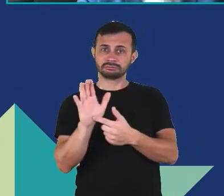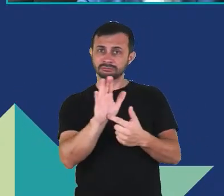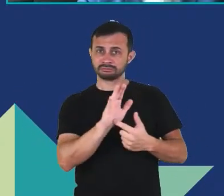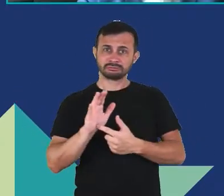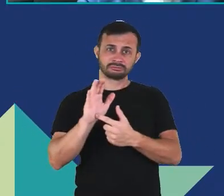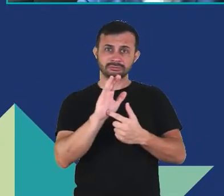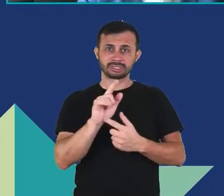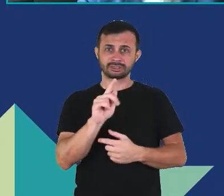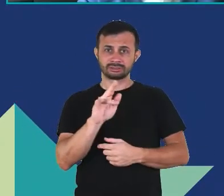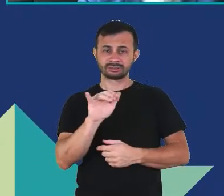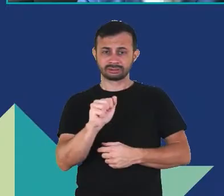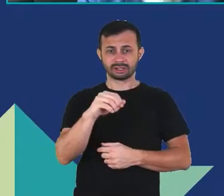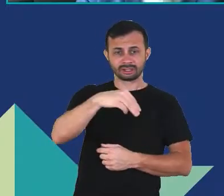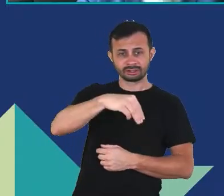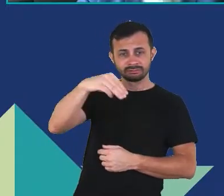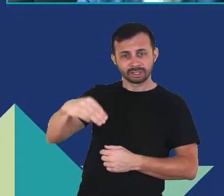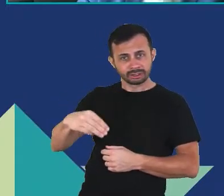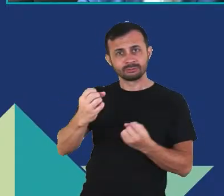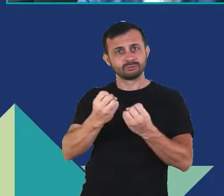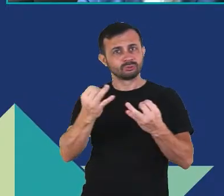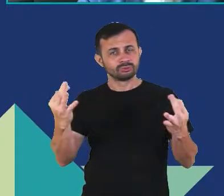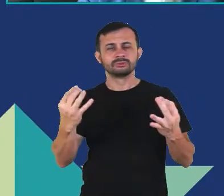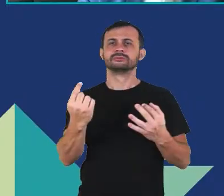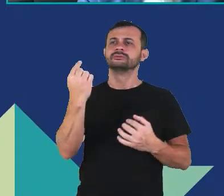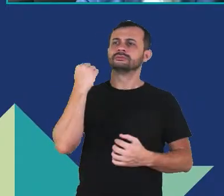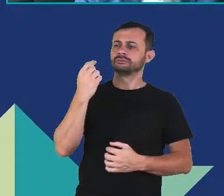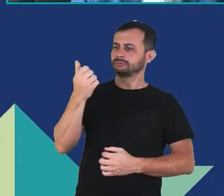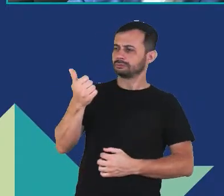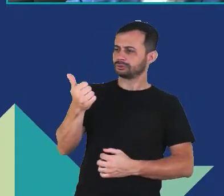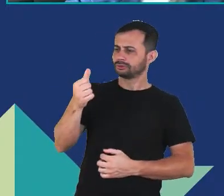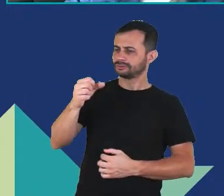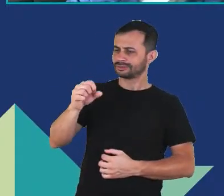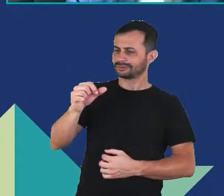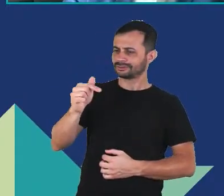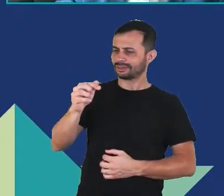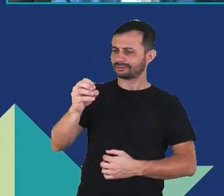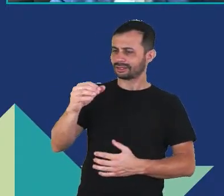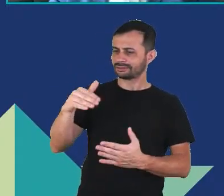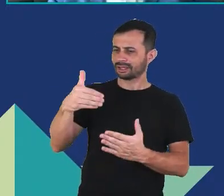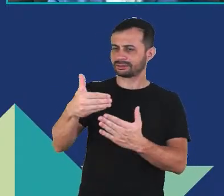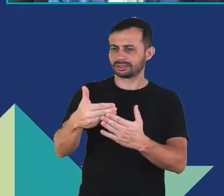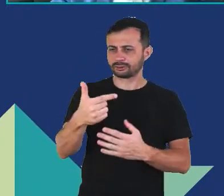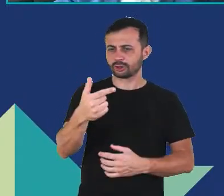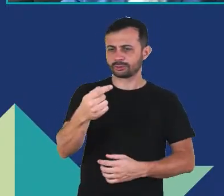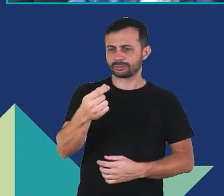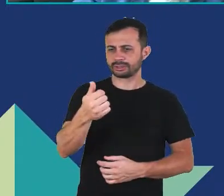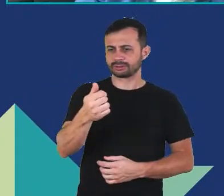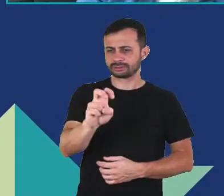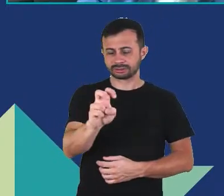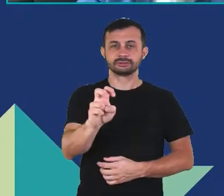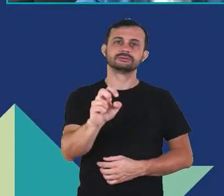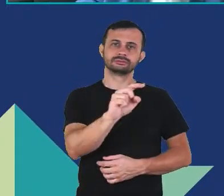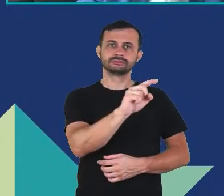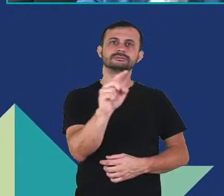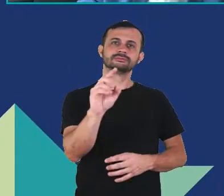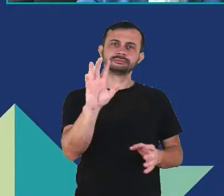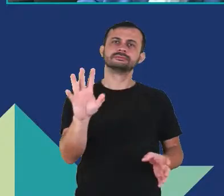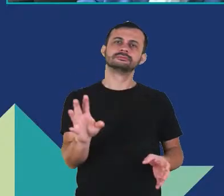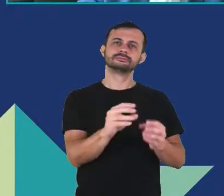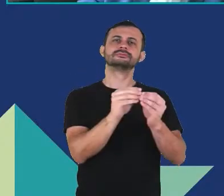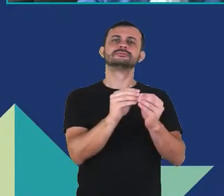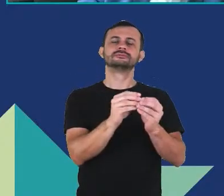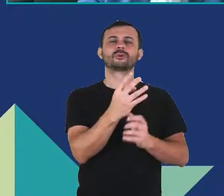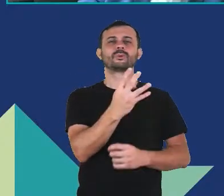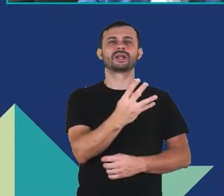from 1970 until 2015, so in 45 years, we tripled